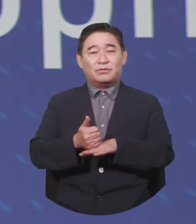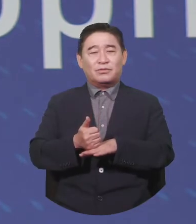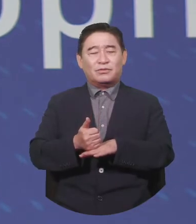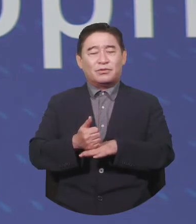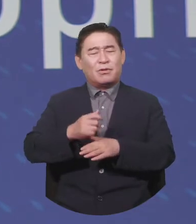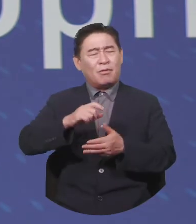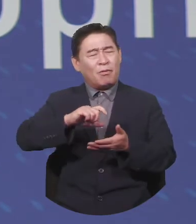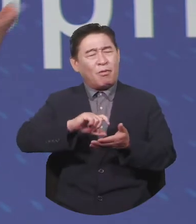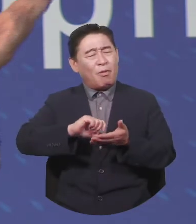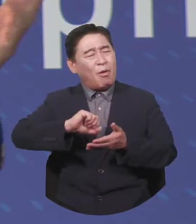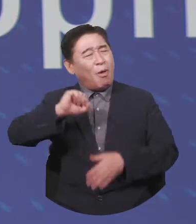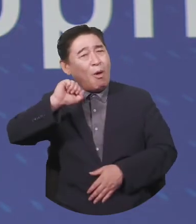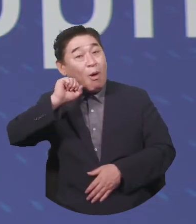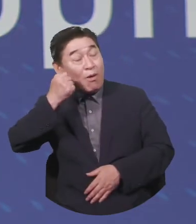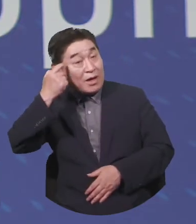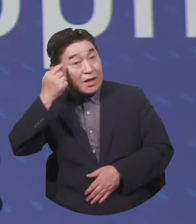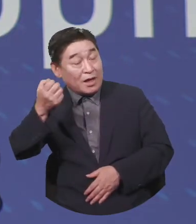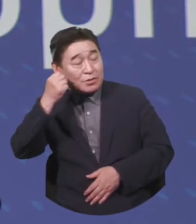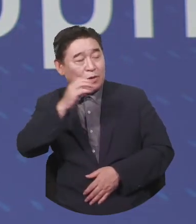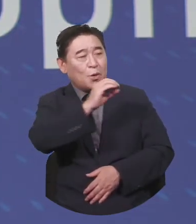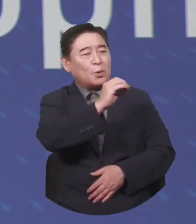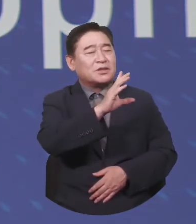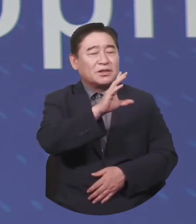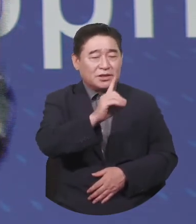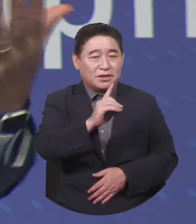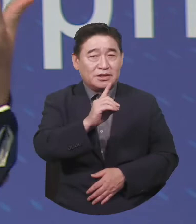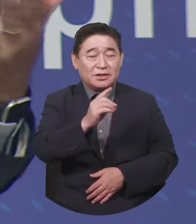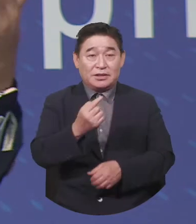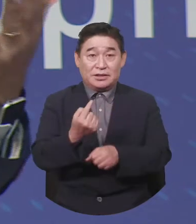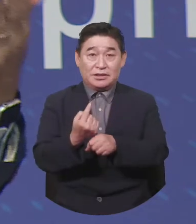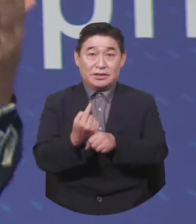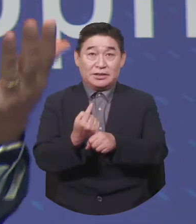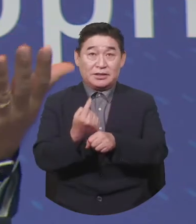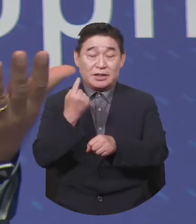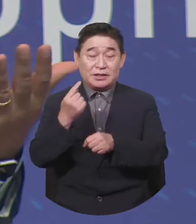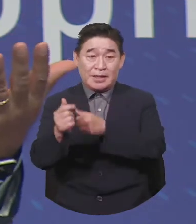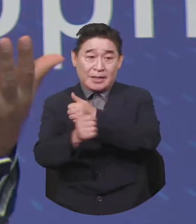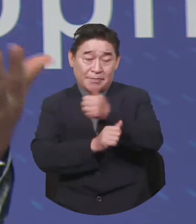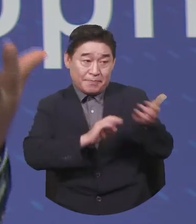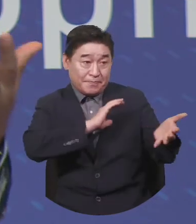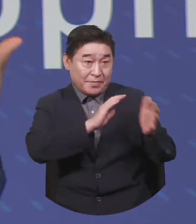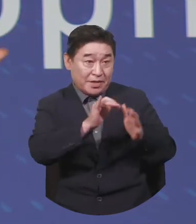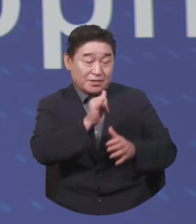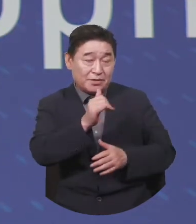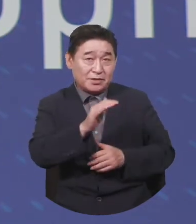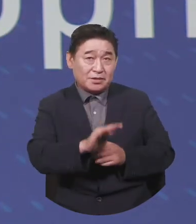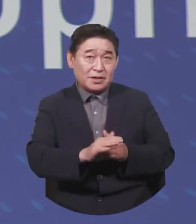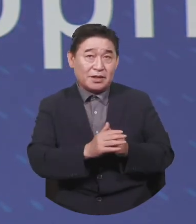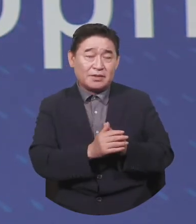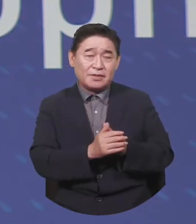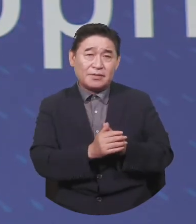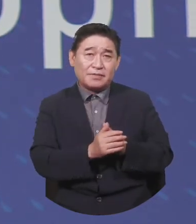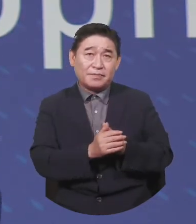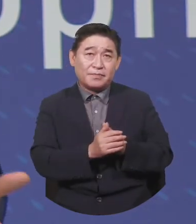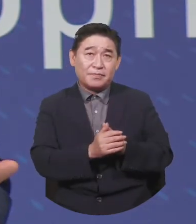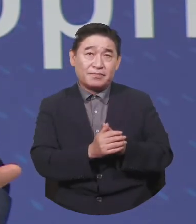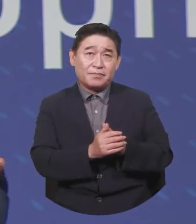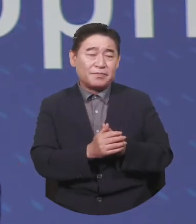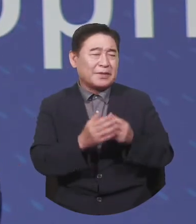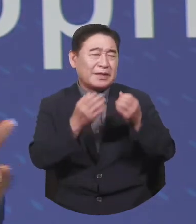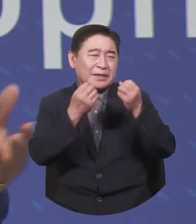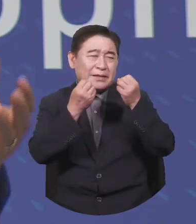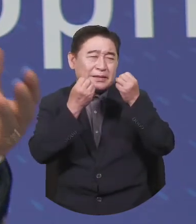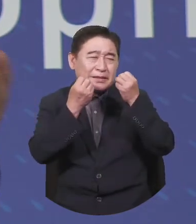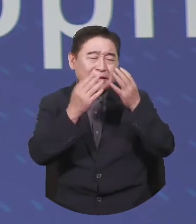OECD ministerial meeting last year, we need to have a new paradigm. I think this is really a call. This is different. We